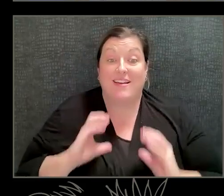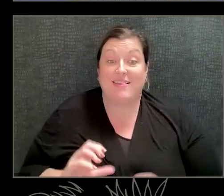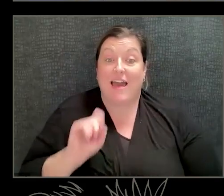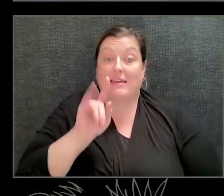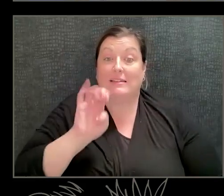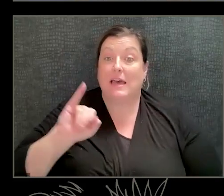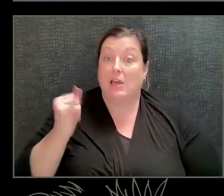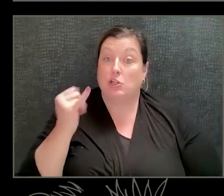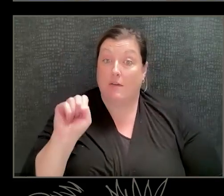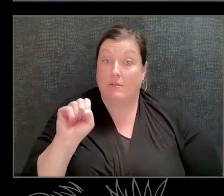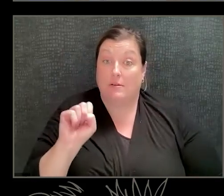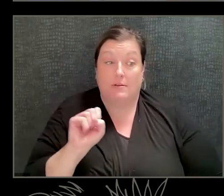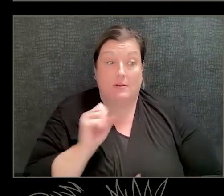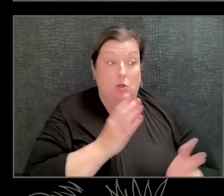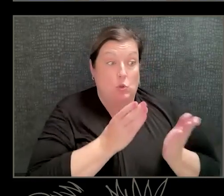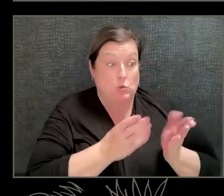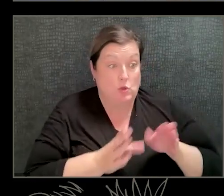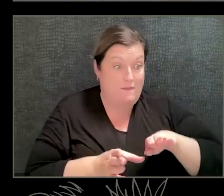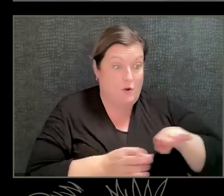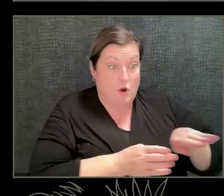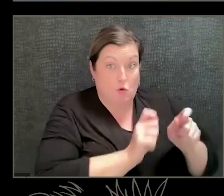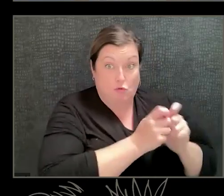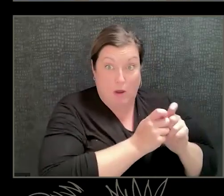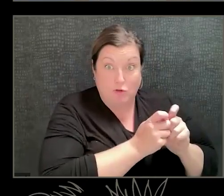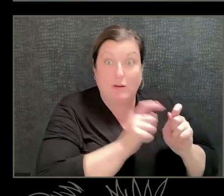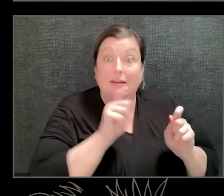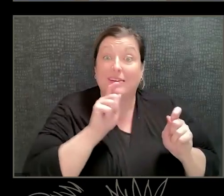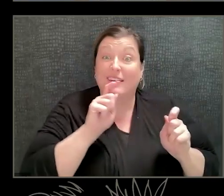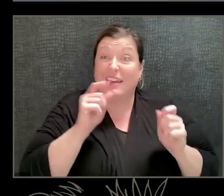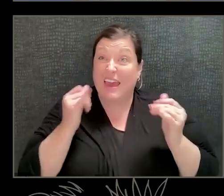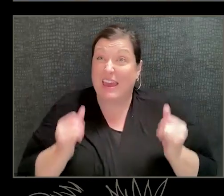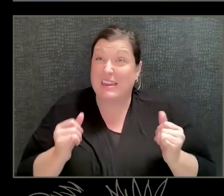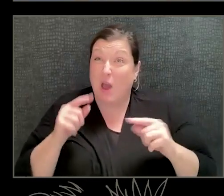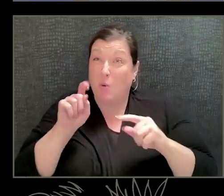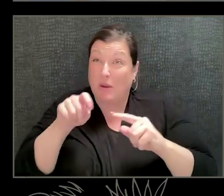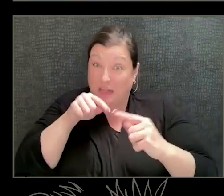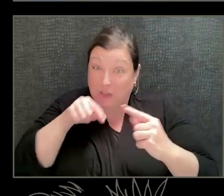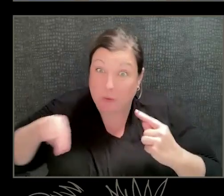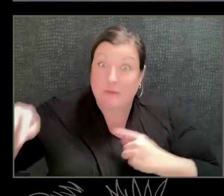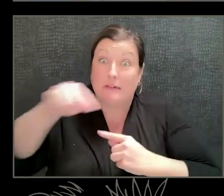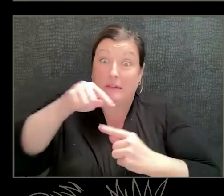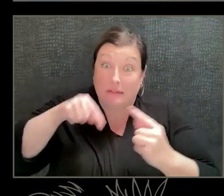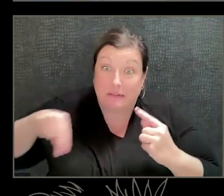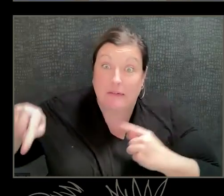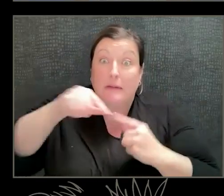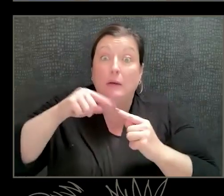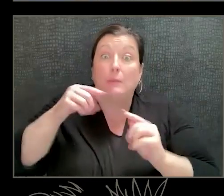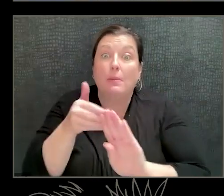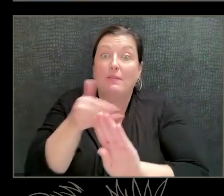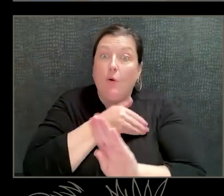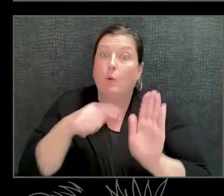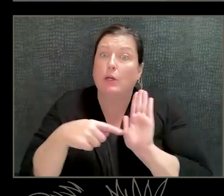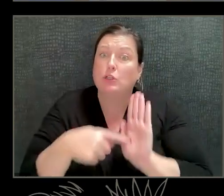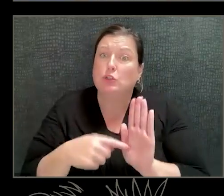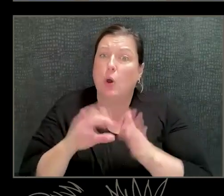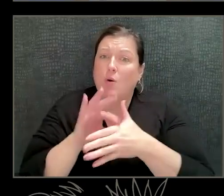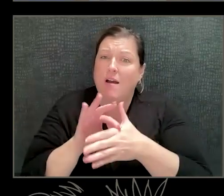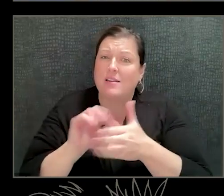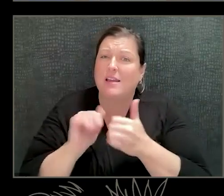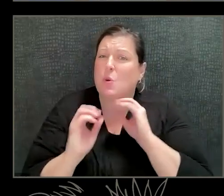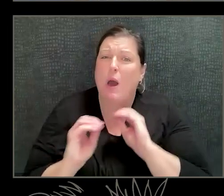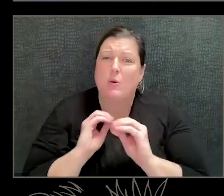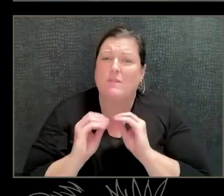rendering, and now our web app needs some more round trips across the network before we can show content. How can we fix